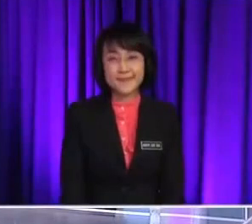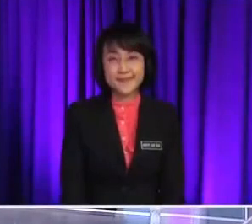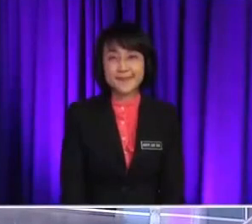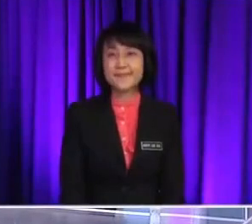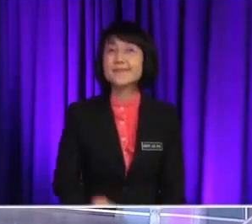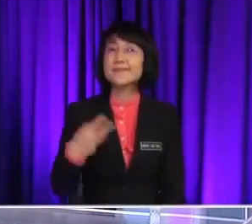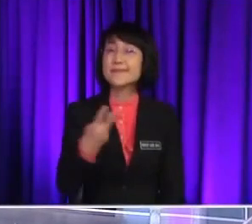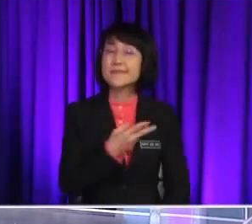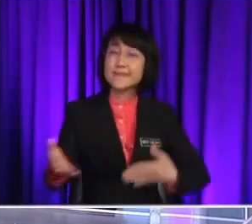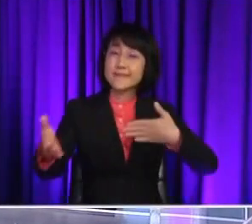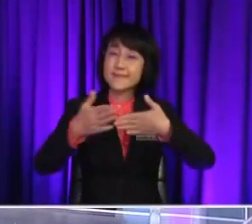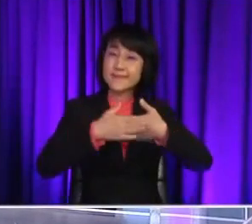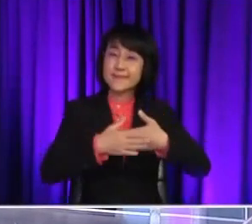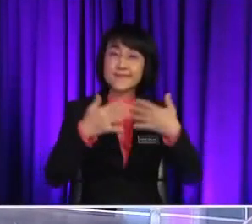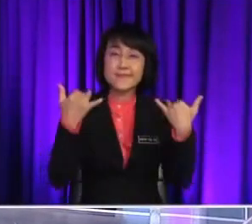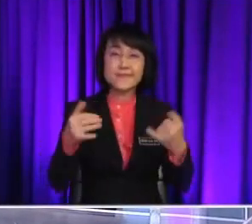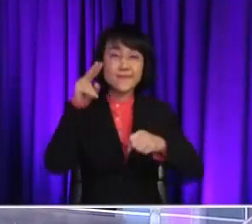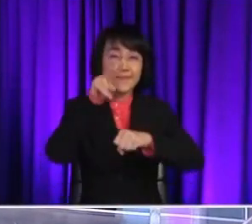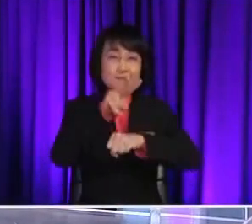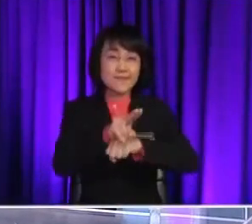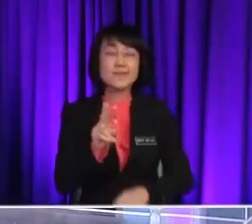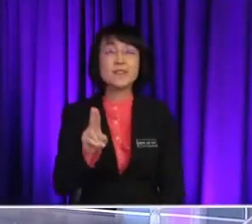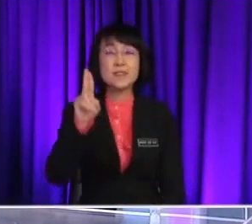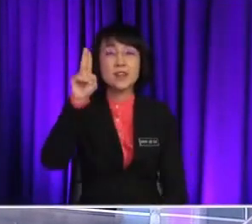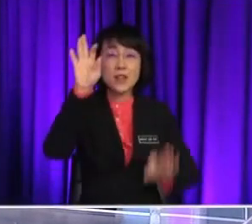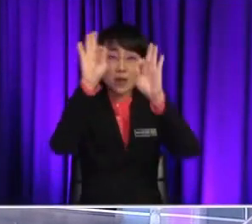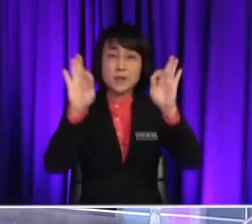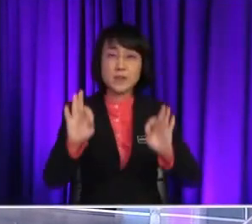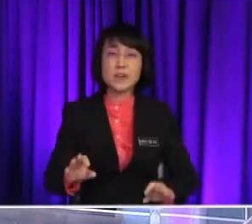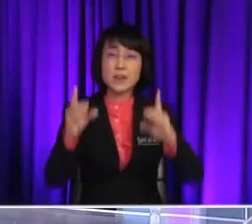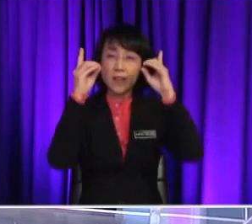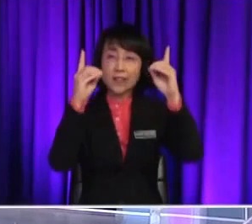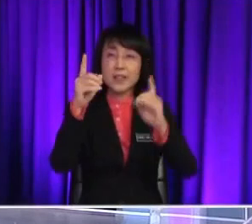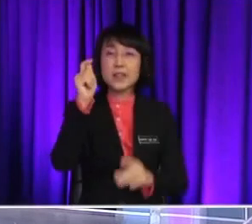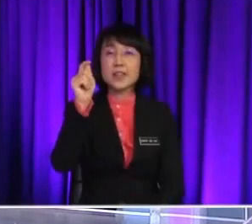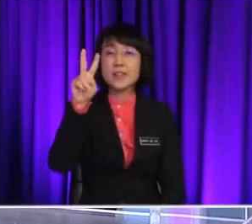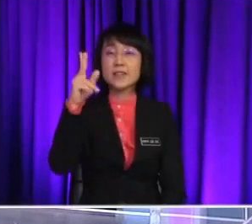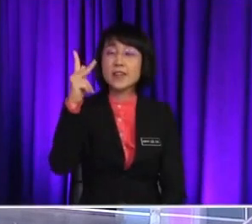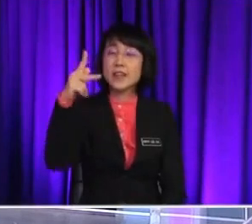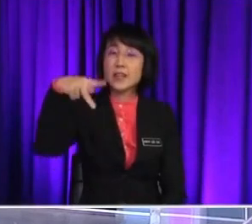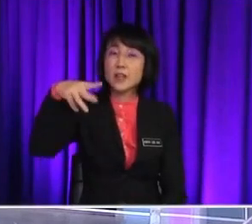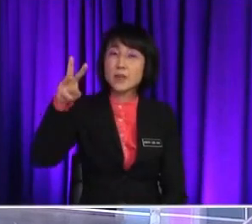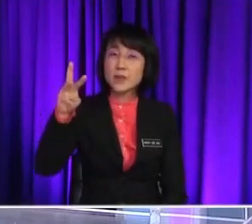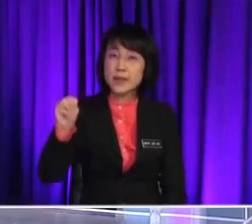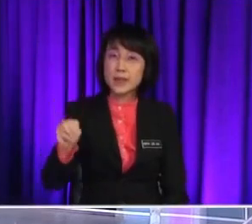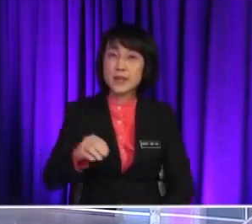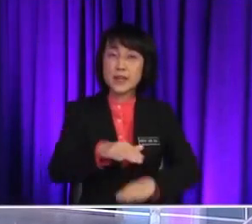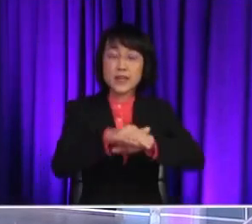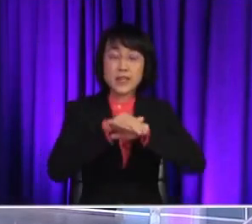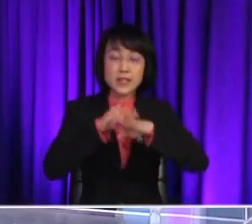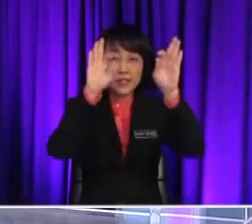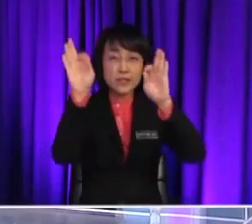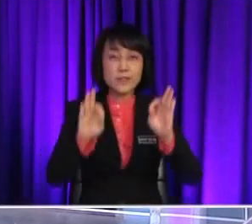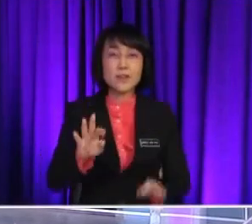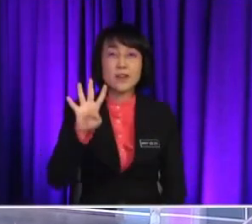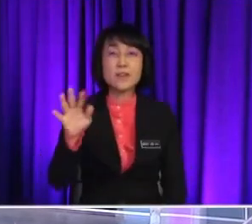And we are back. You are now watching Upper Form on Didik TV KPM. Our lesson for today is in English Form 4 together